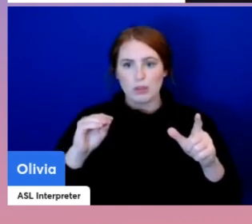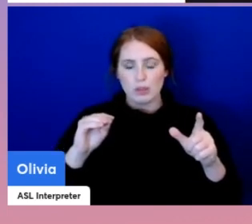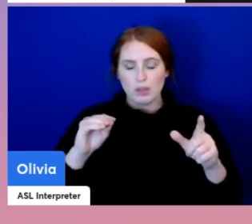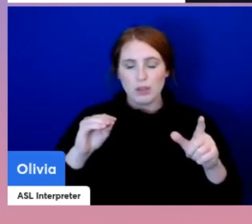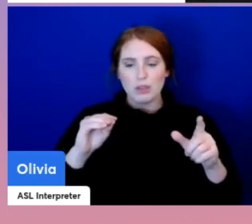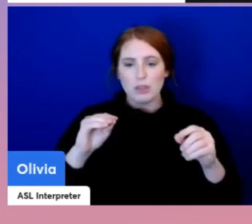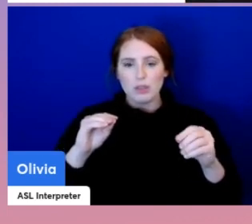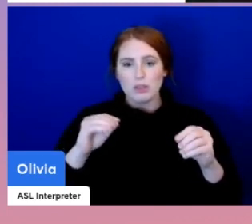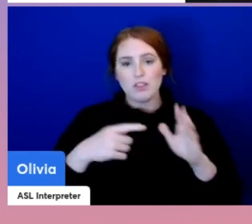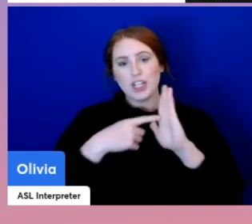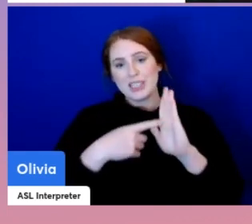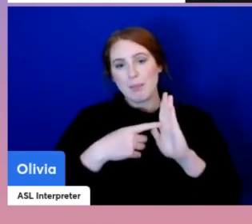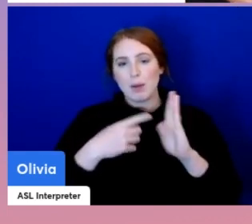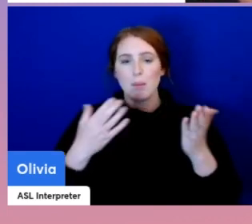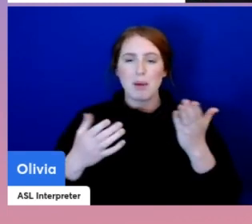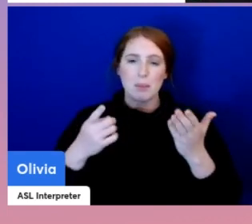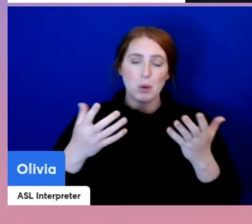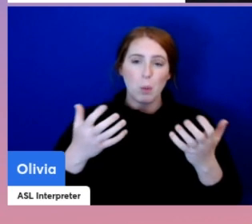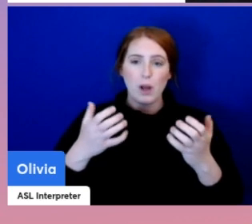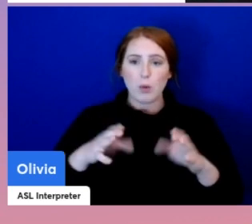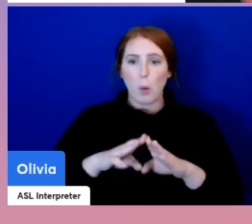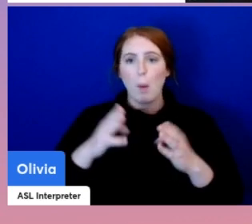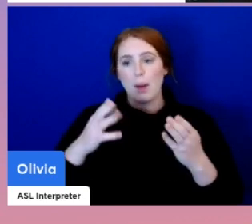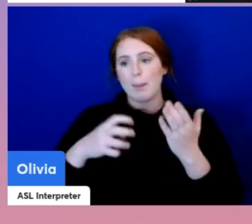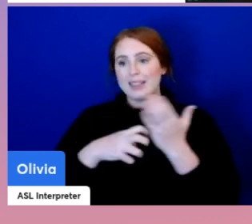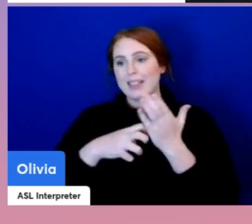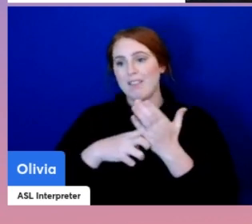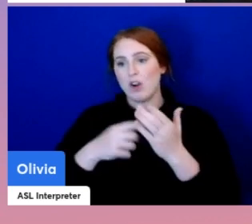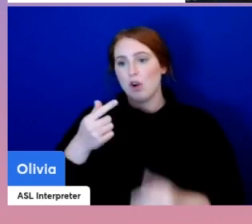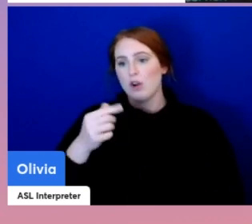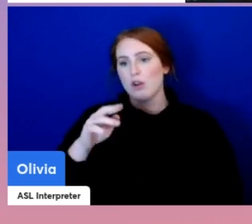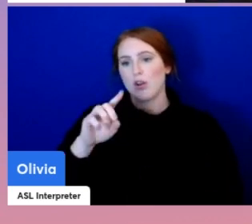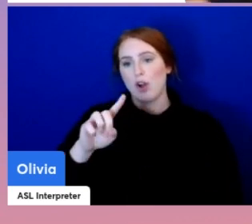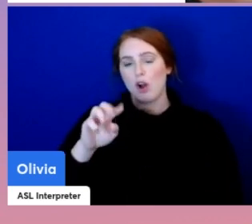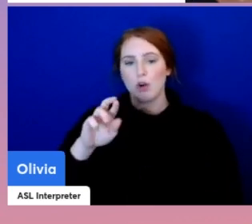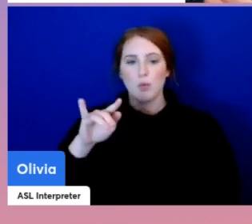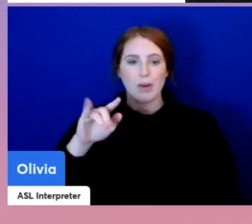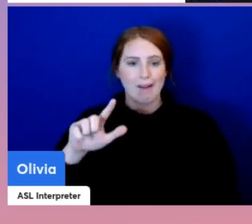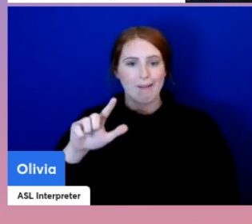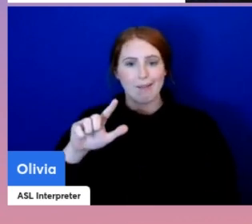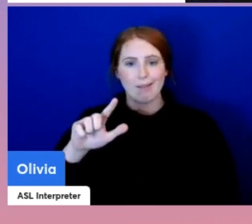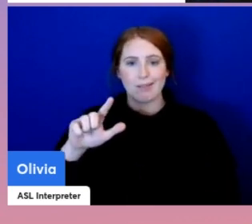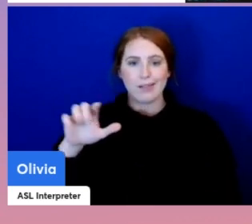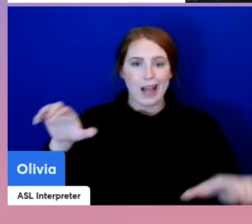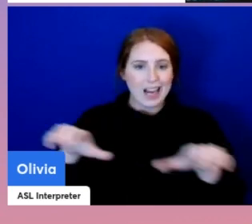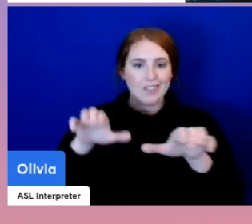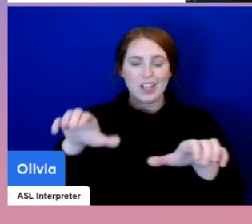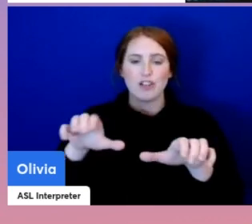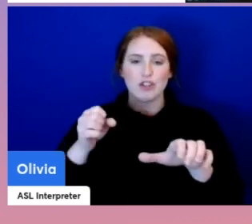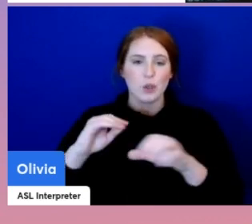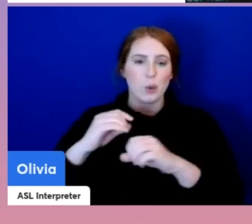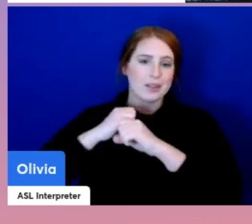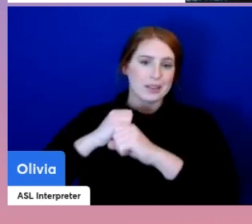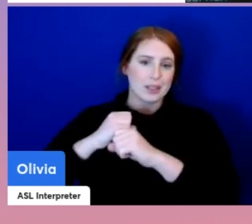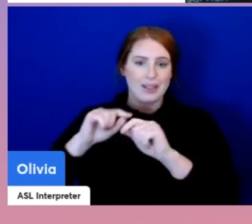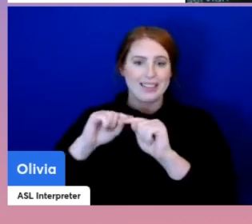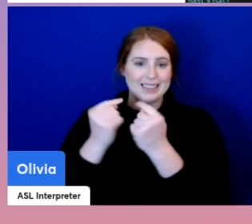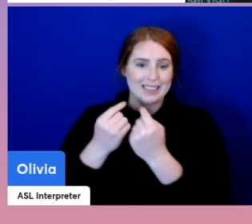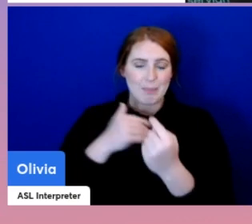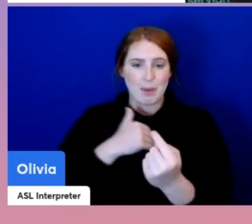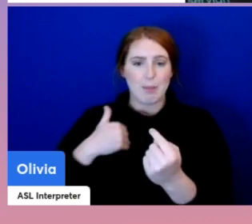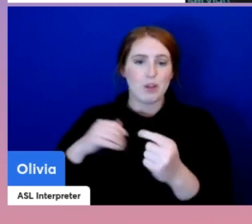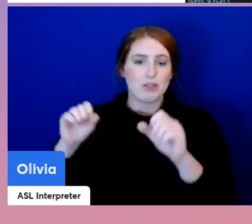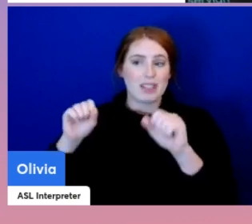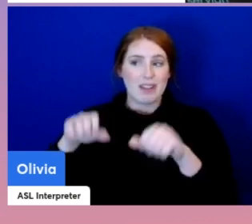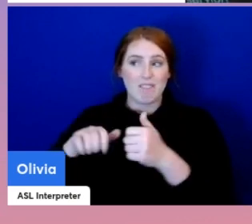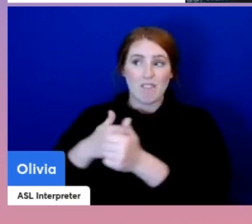So for example, you might want to open a ticket for the guardrail activation so a security team member can proactively follow up with the developer when this guardrail is